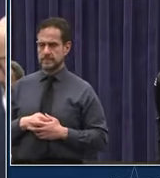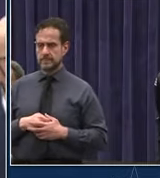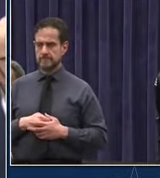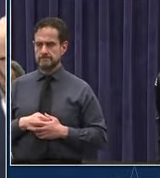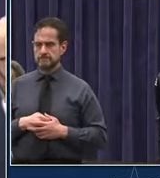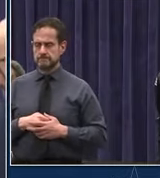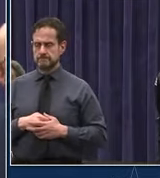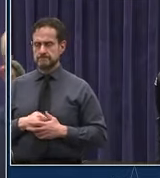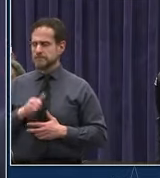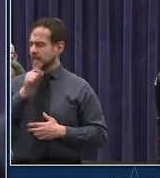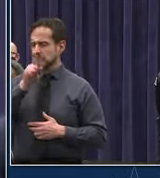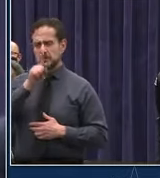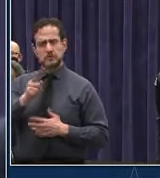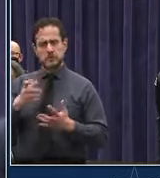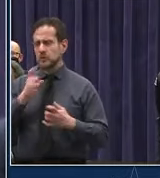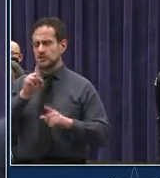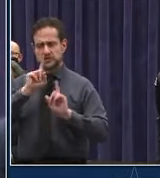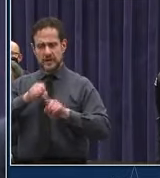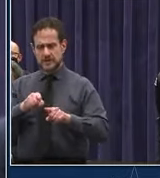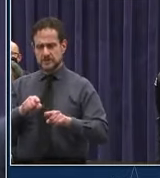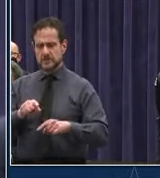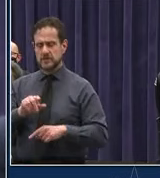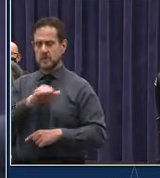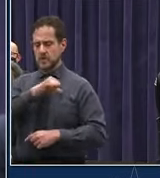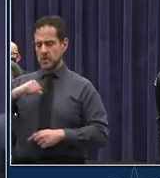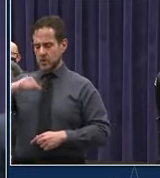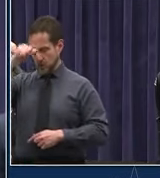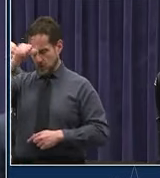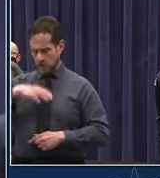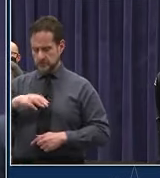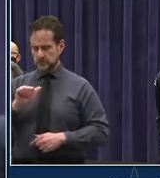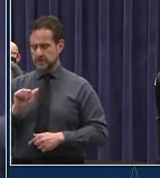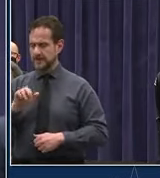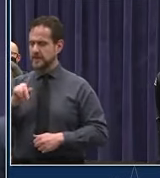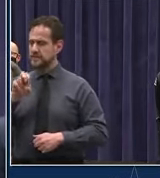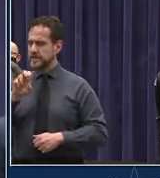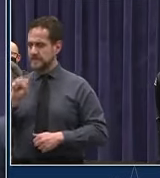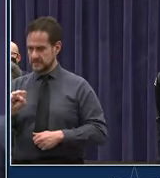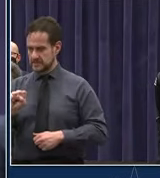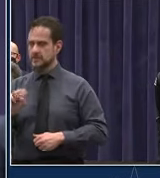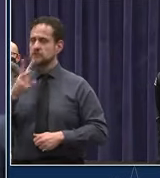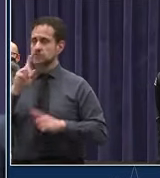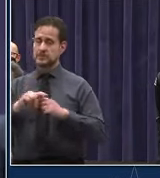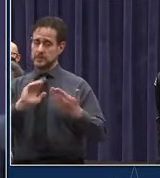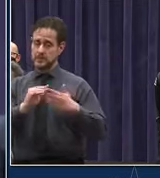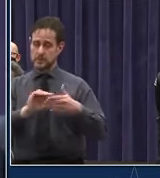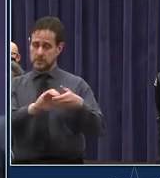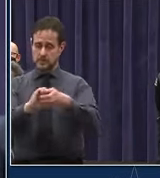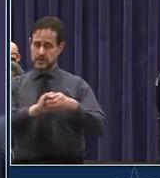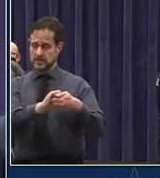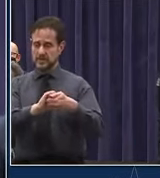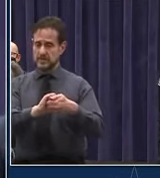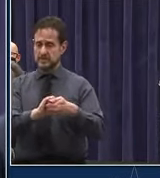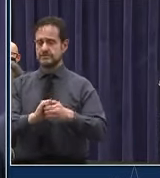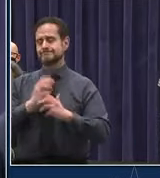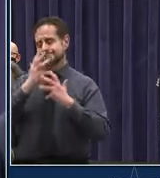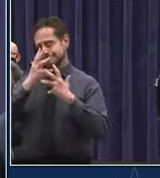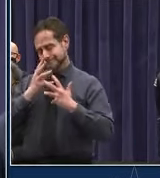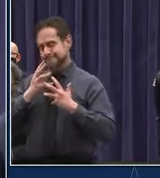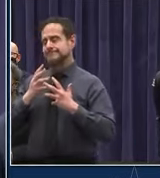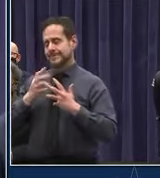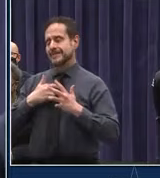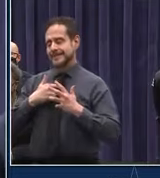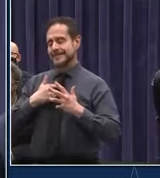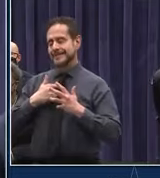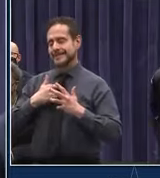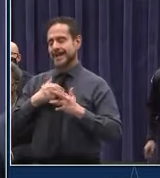bond hearing in respect to the Juvenile Confidentiality Acts. We will provide a recitation of his record tomorrow afternoon at his bond